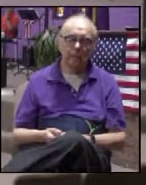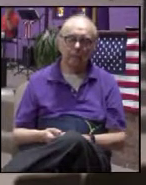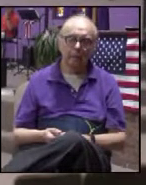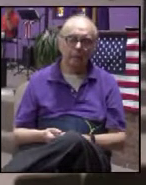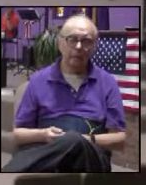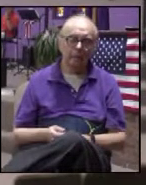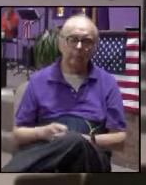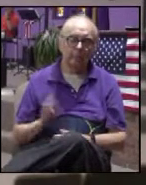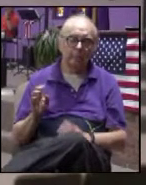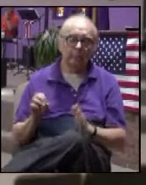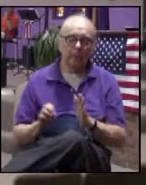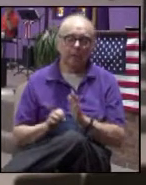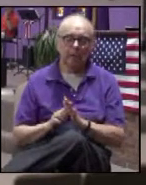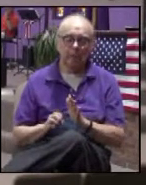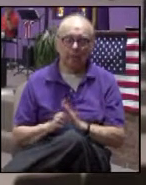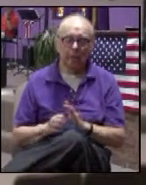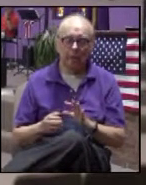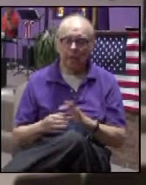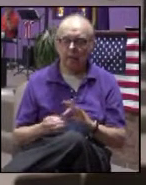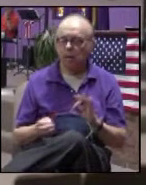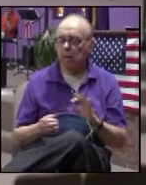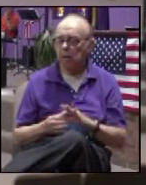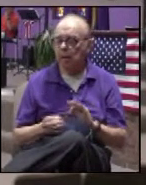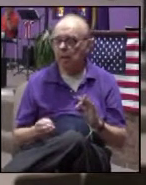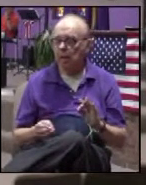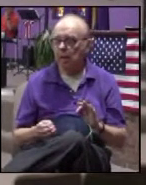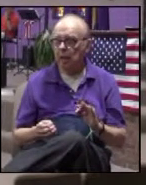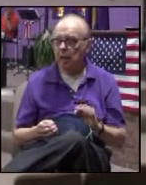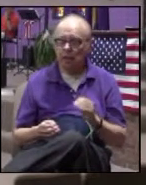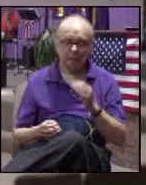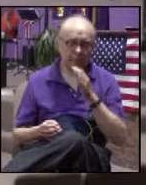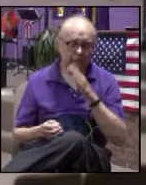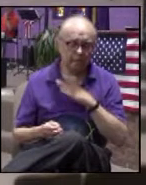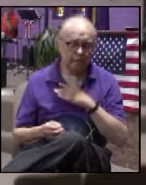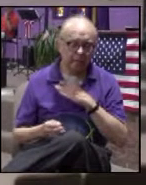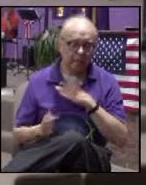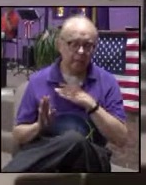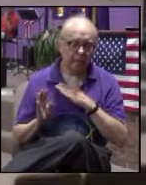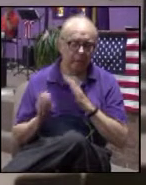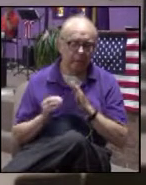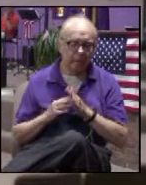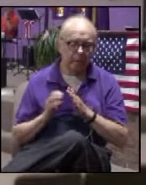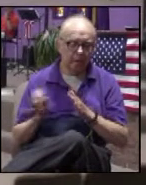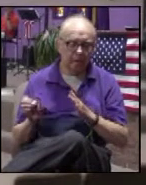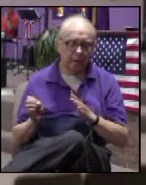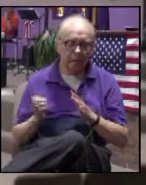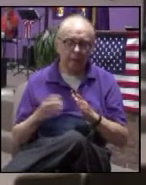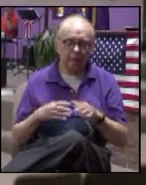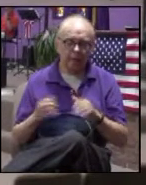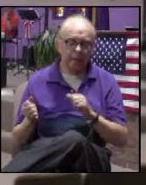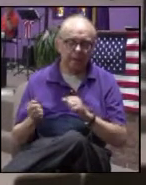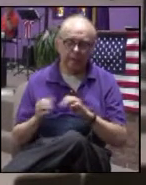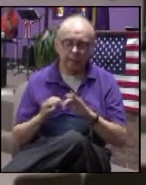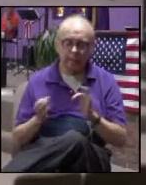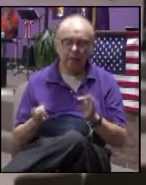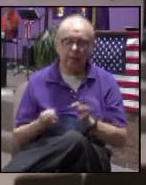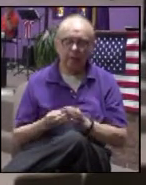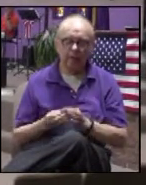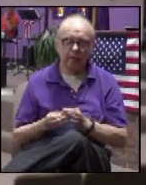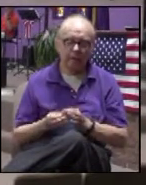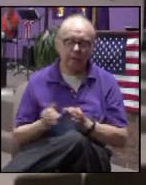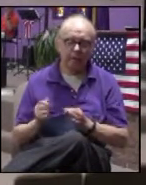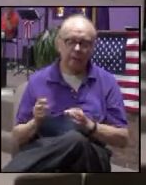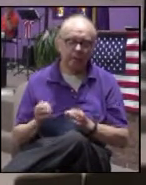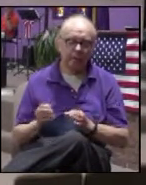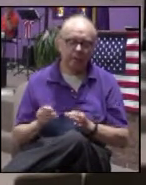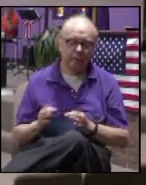There's an example and a story in here where a woman in the Middle East did have to leave her family because she lived in an Islamic community and